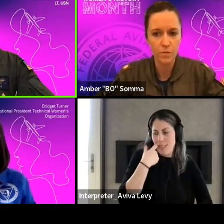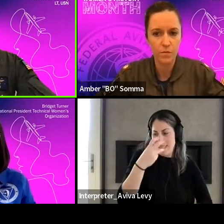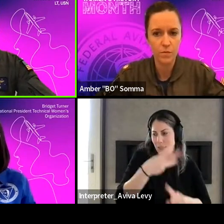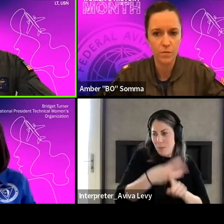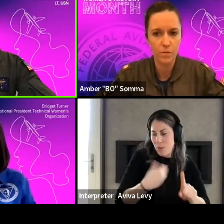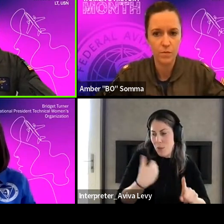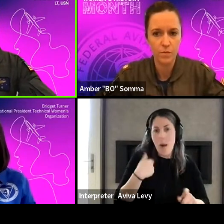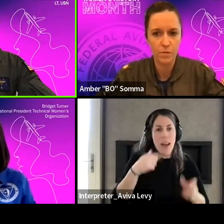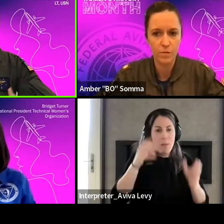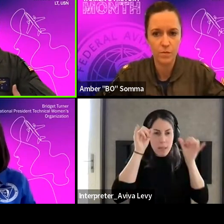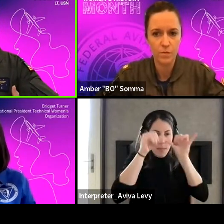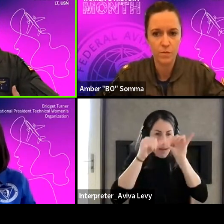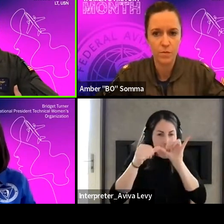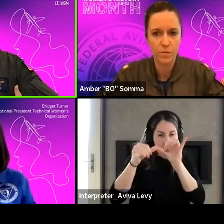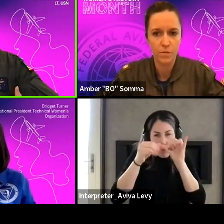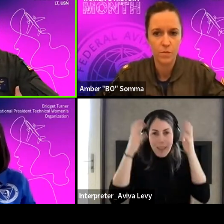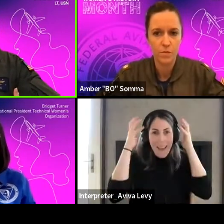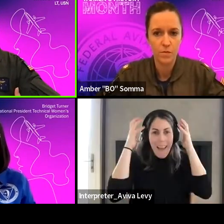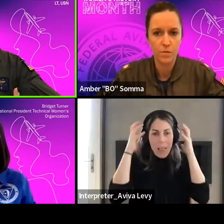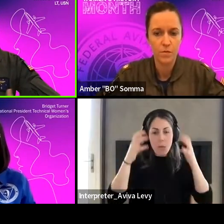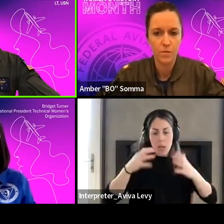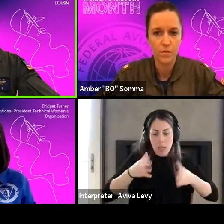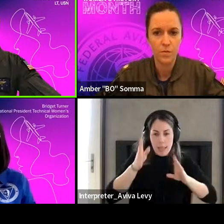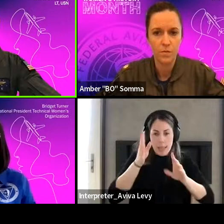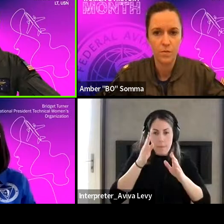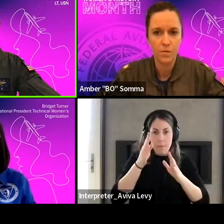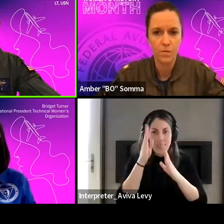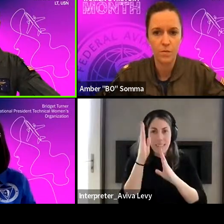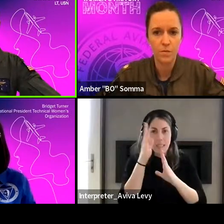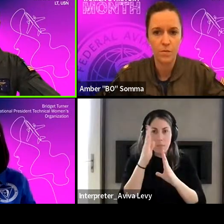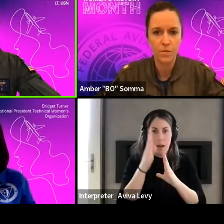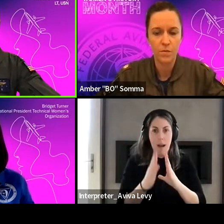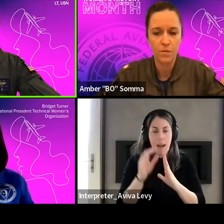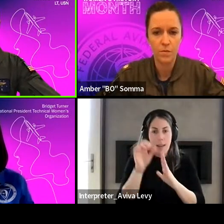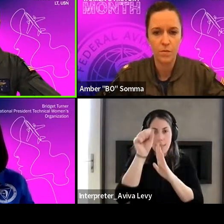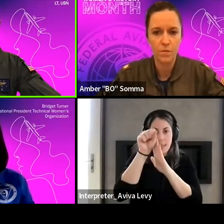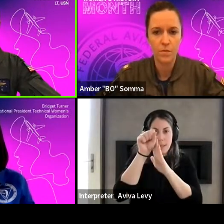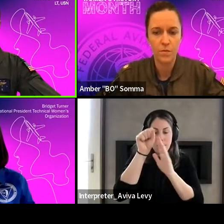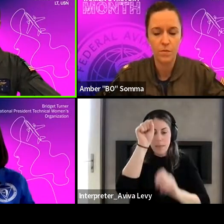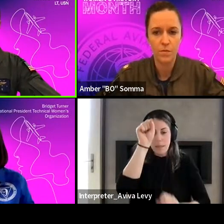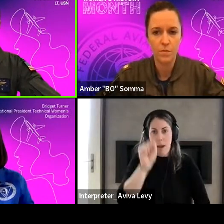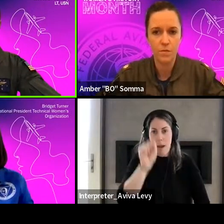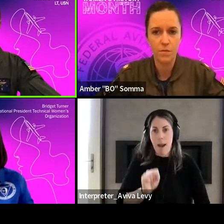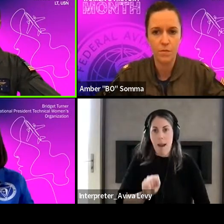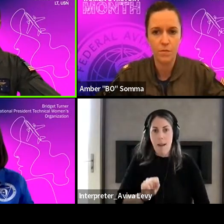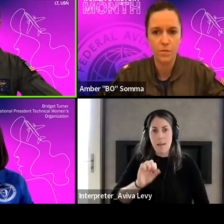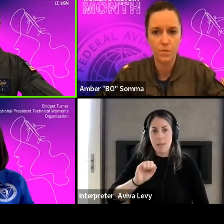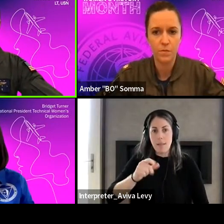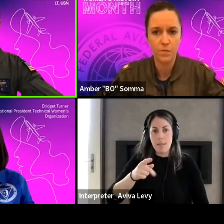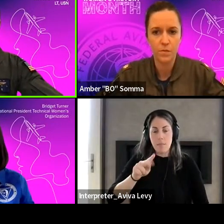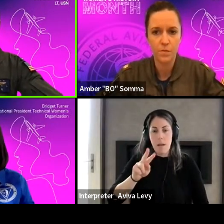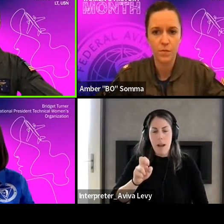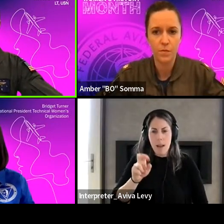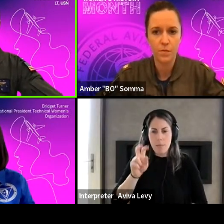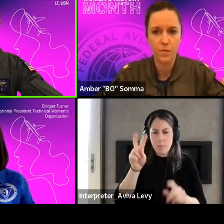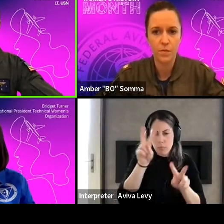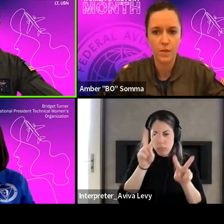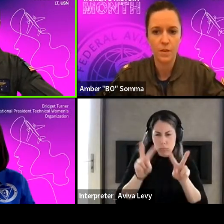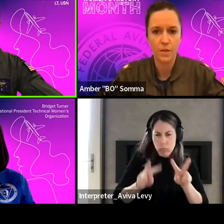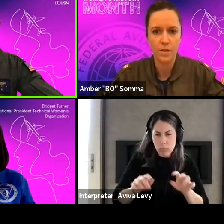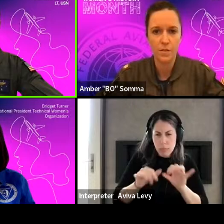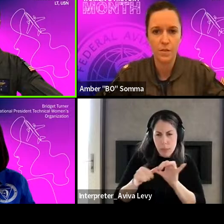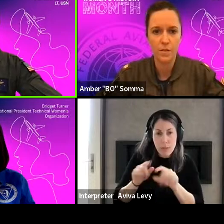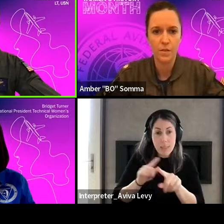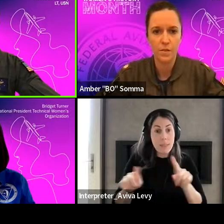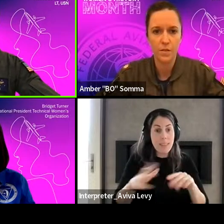helmet and working with the spine, and because the gear is rather heavy. So I think that, you know, for me, sometimes like it's